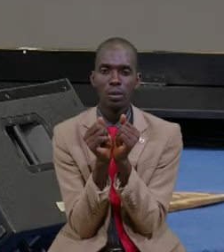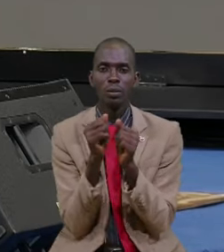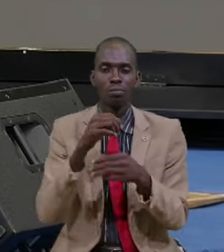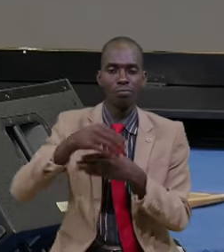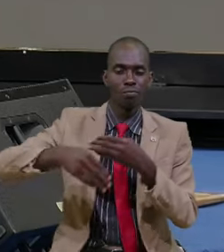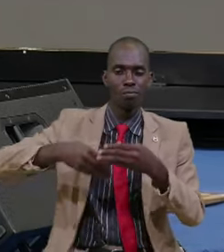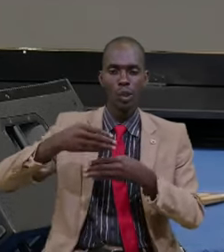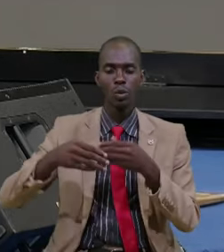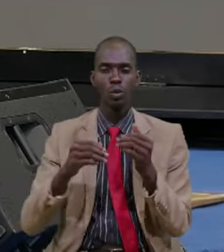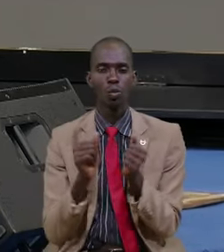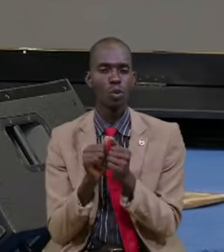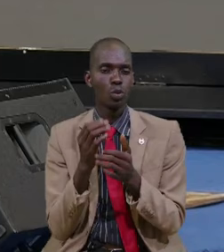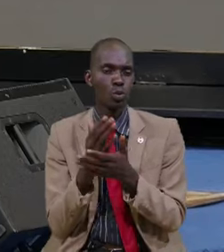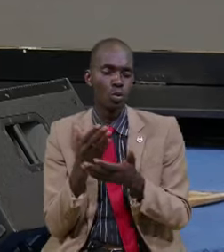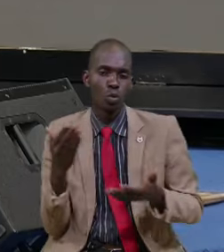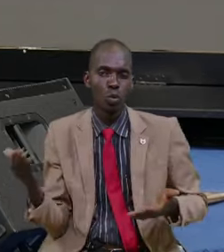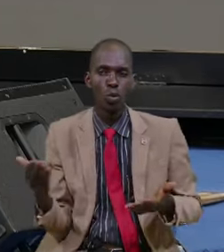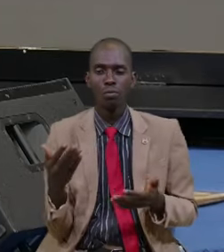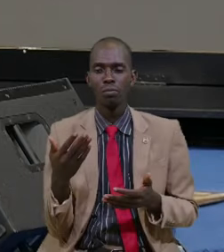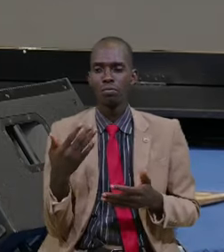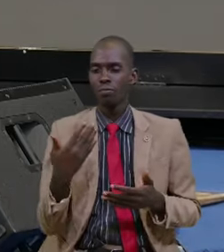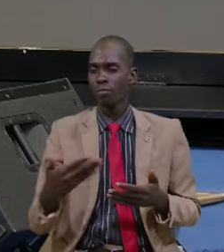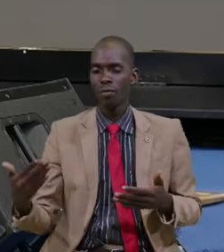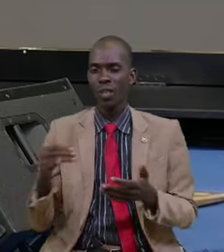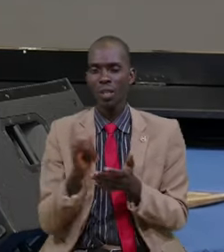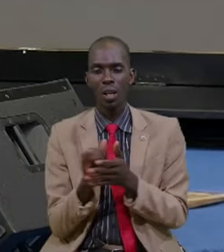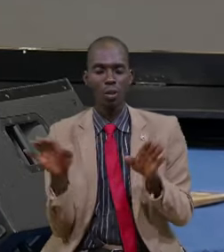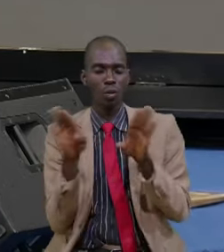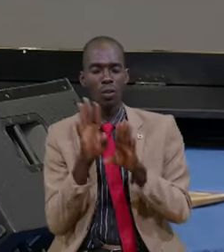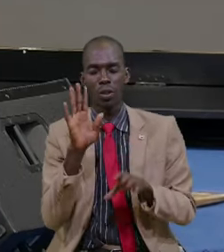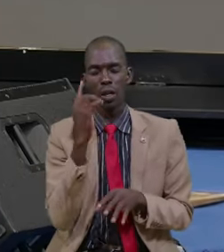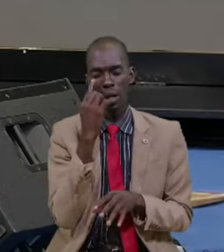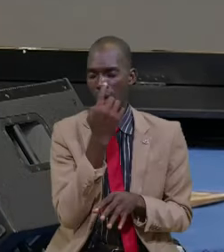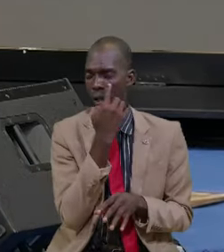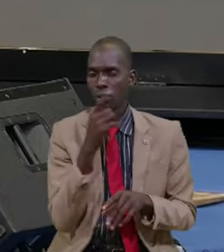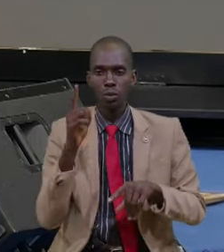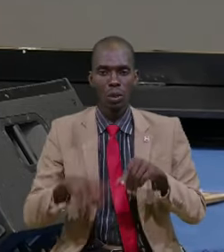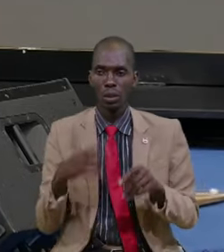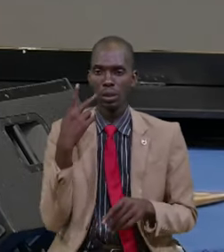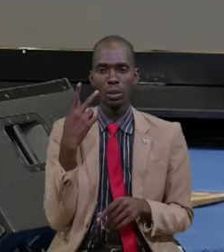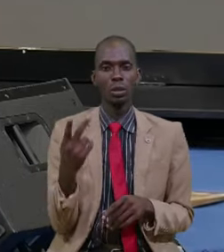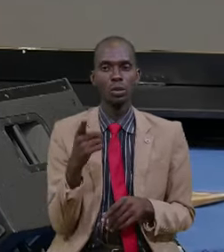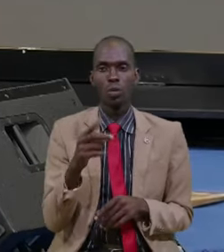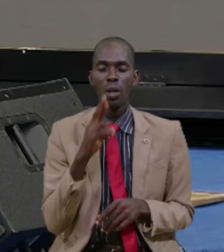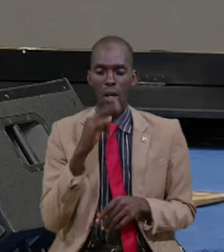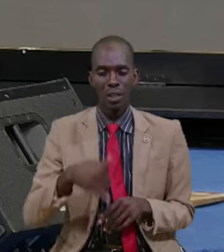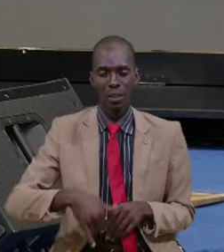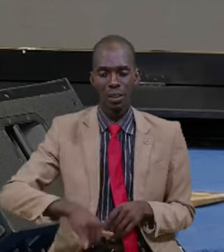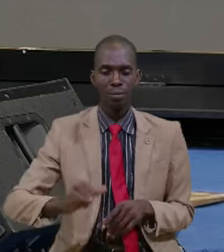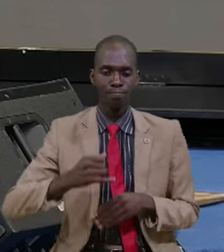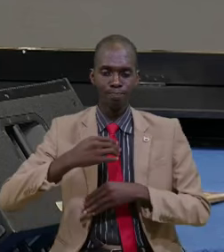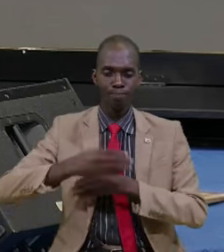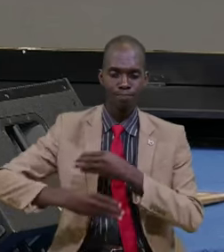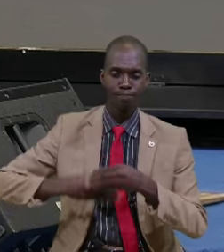a bandage that covers your sight and you cannot see, and you're still bound with all those kinds